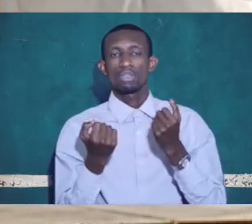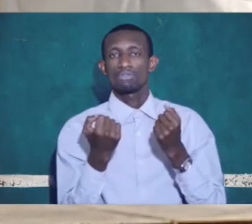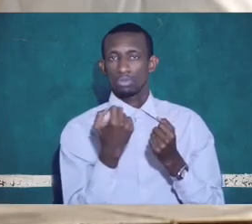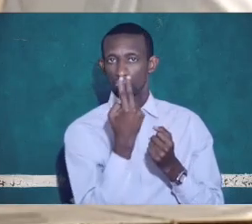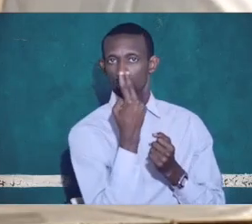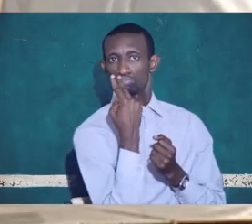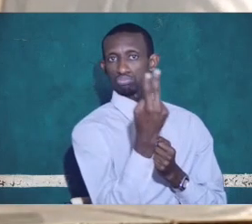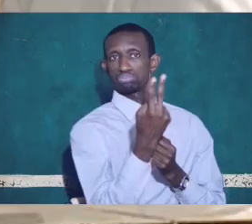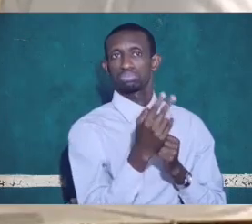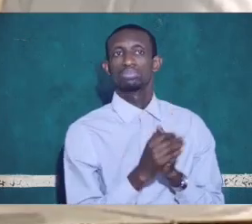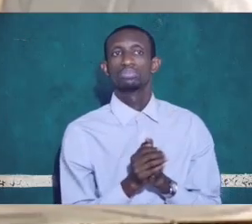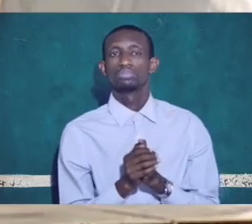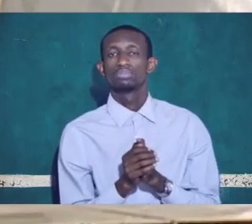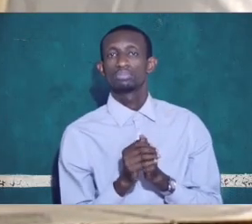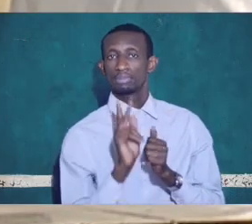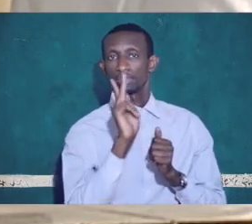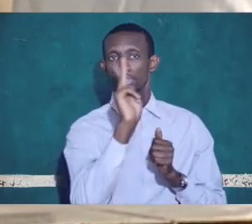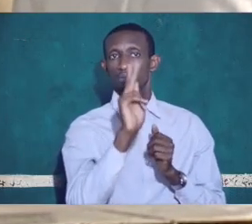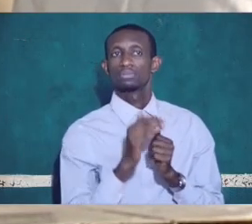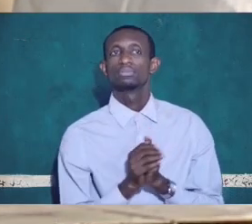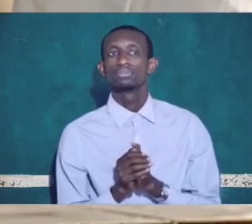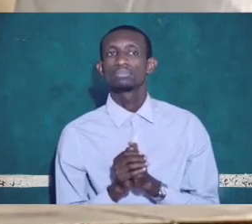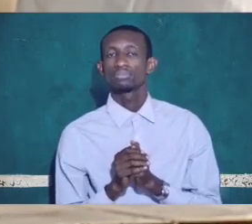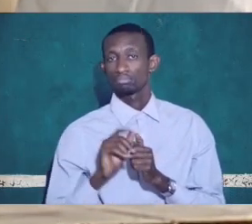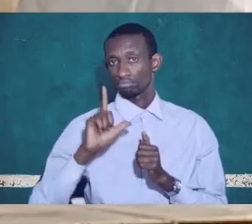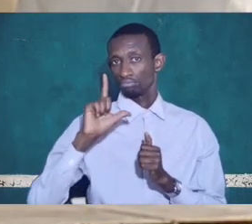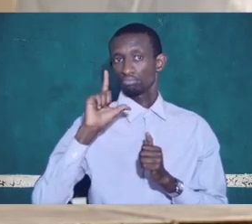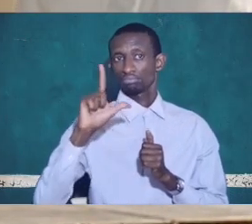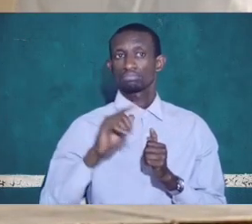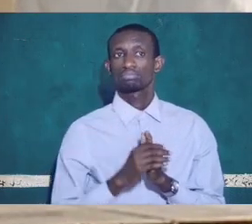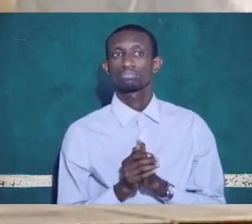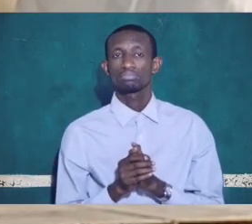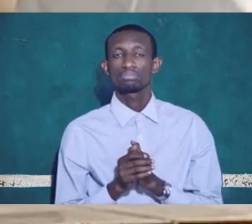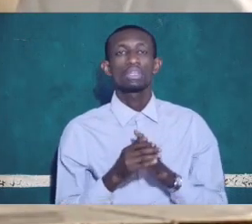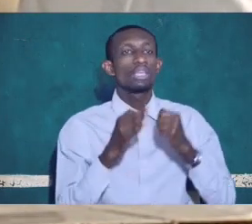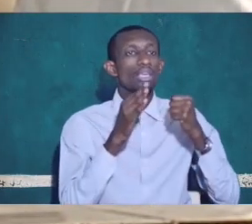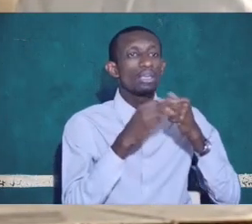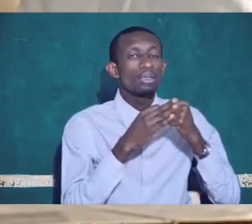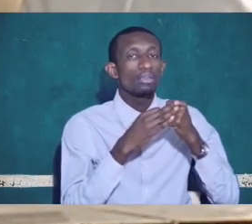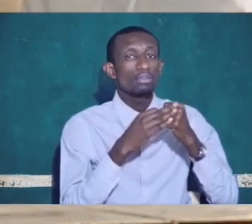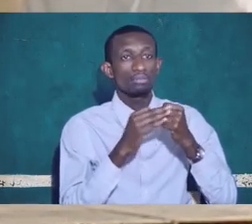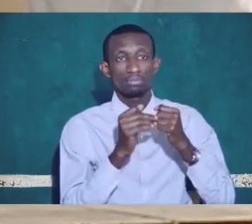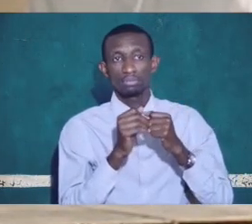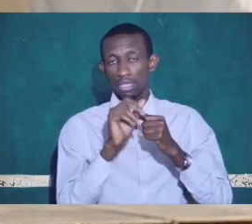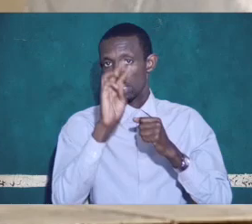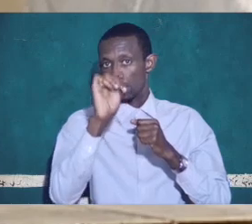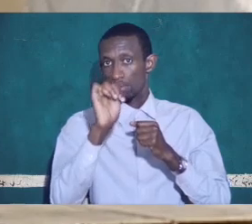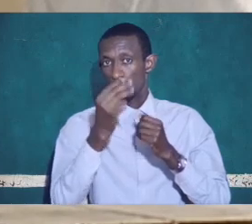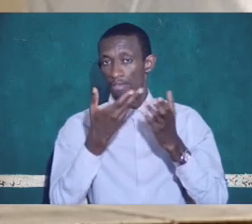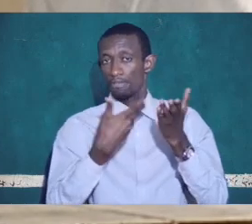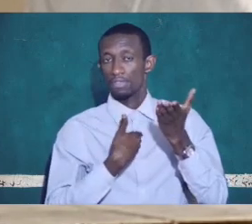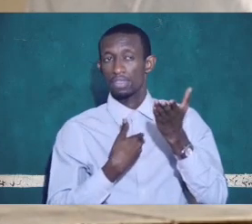first energy level, K. L contains 8. M